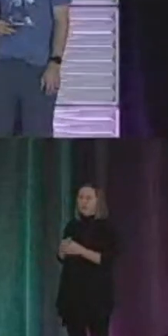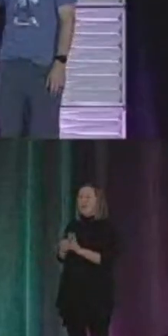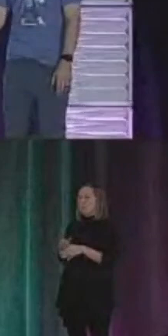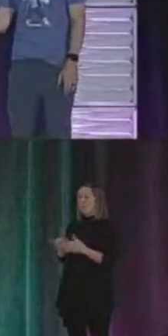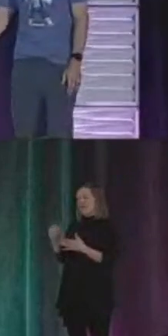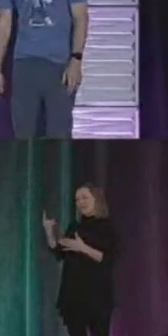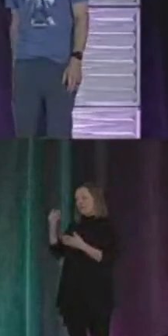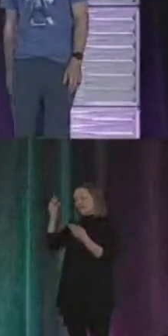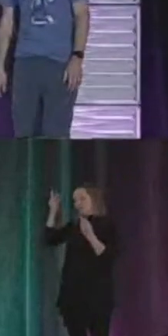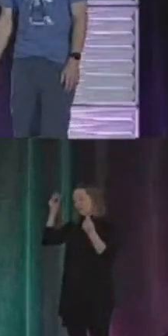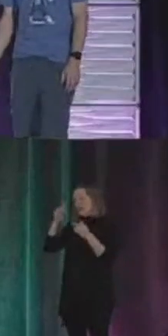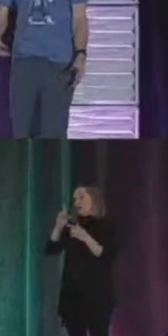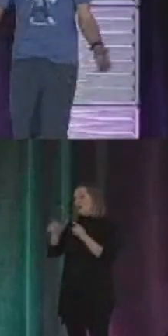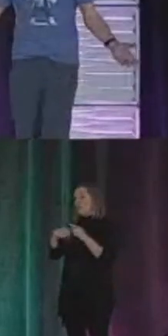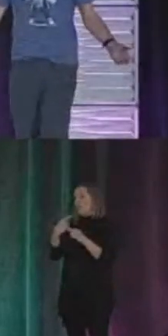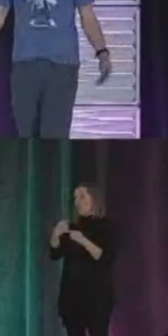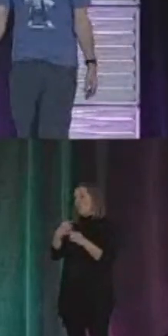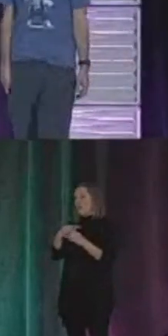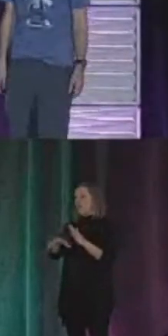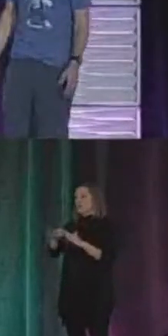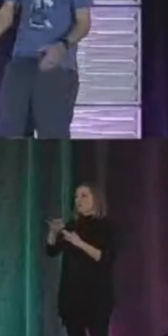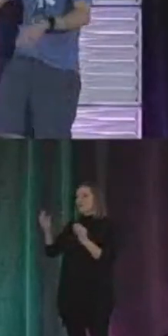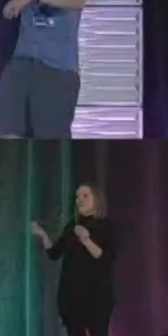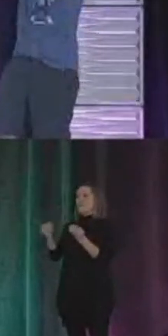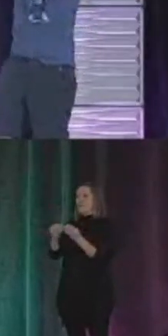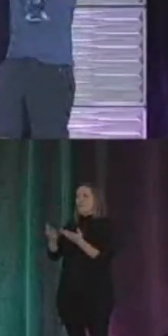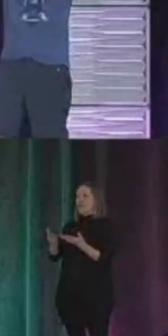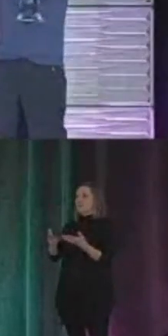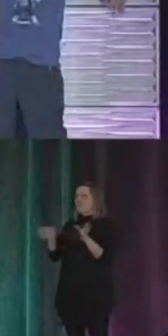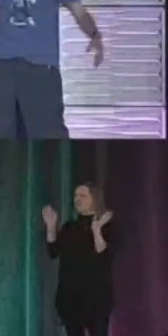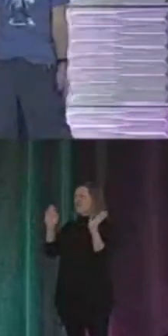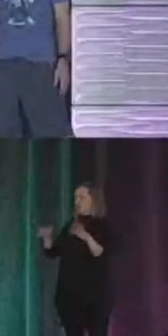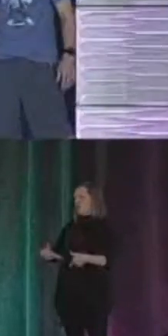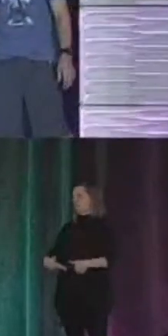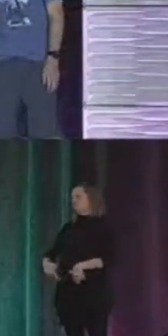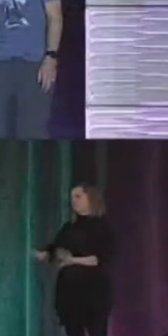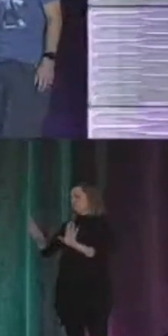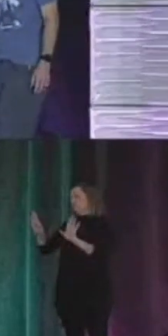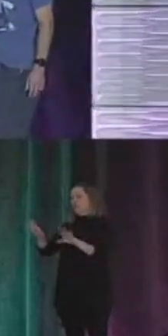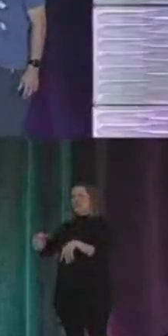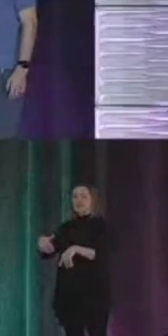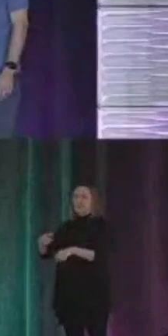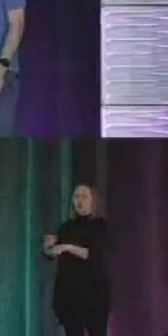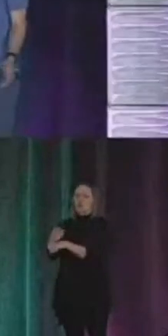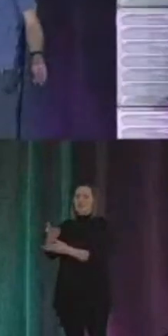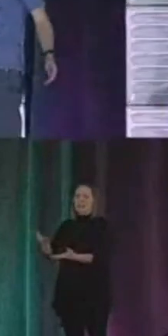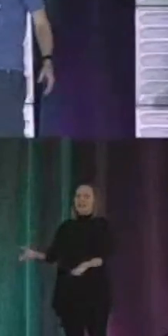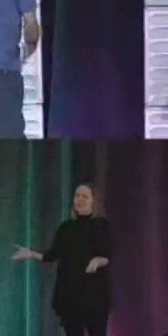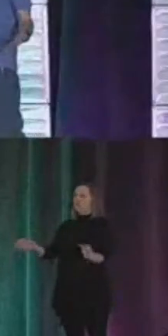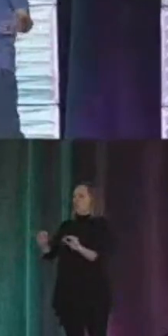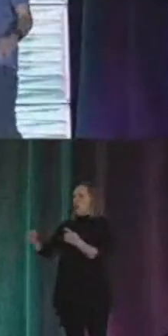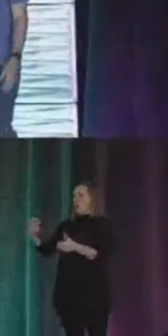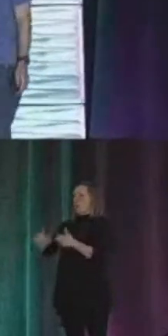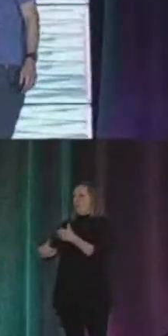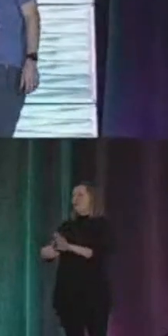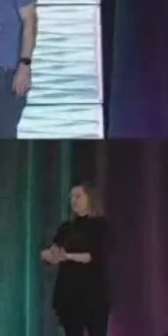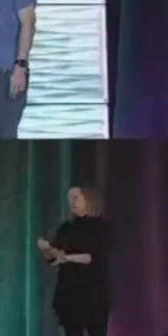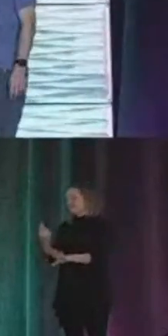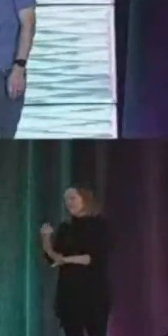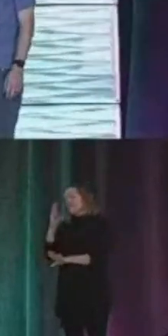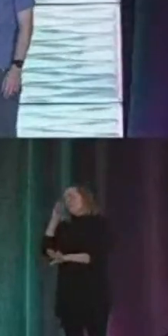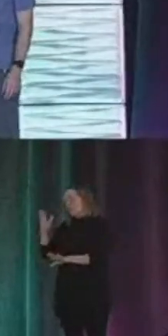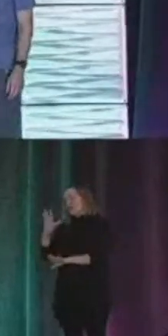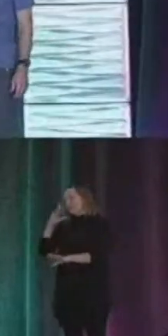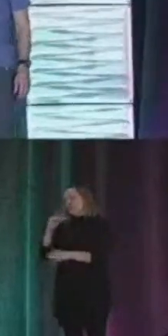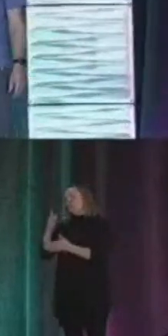about. And we'll definitely discover more things. I'm not blindly just saying, hey, like you should all just use this thing. It doesn't have any problems. There are definitely going to be